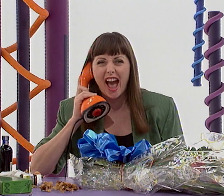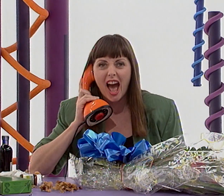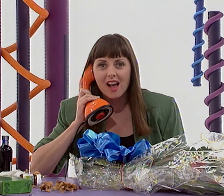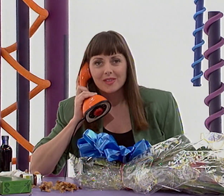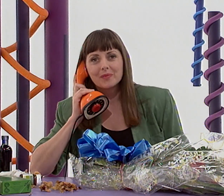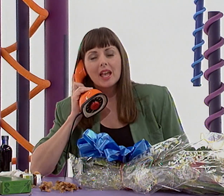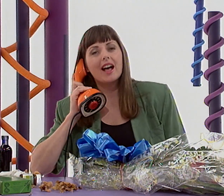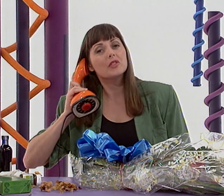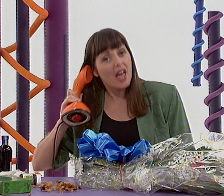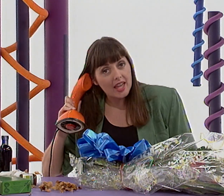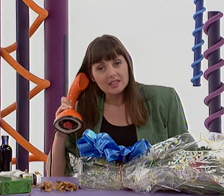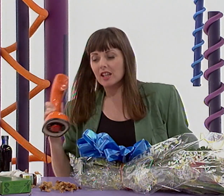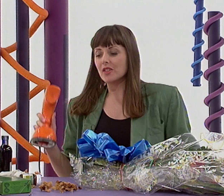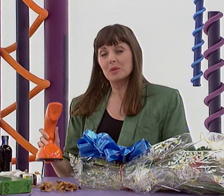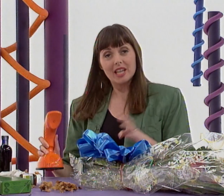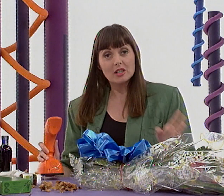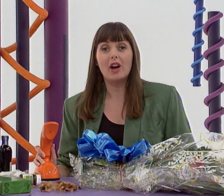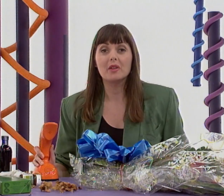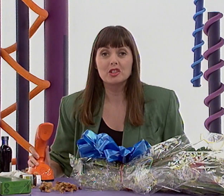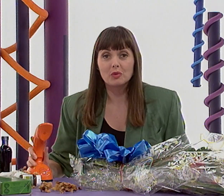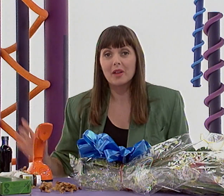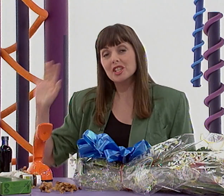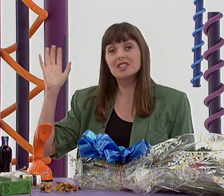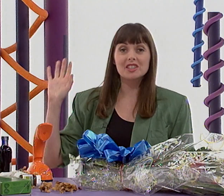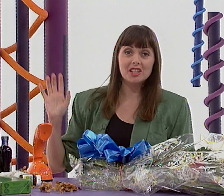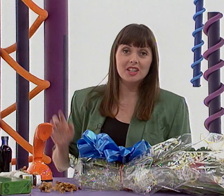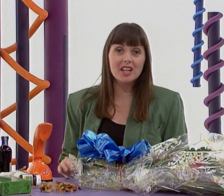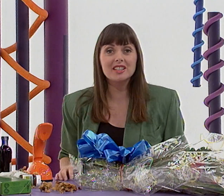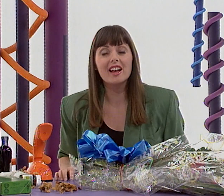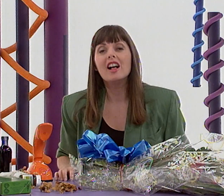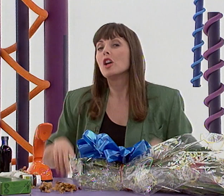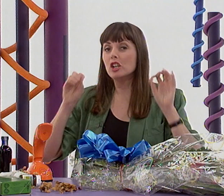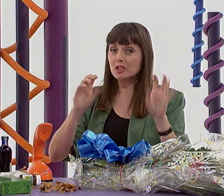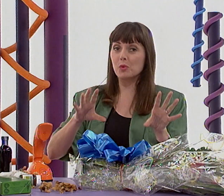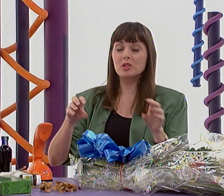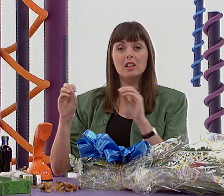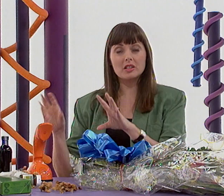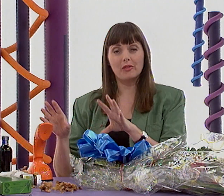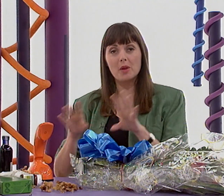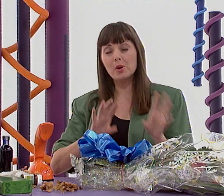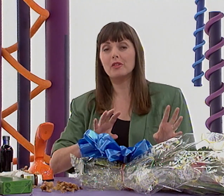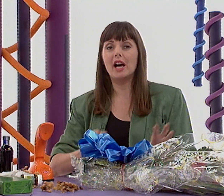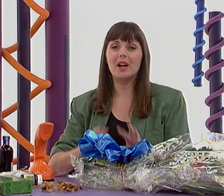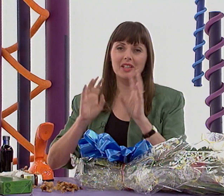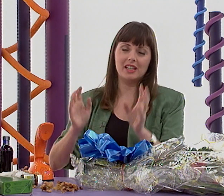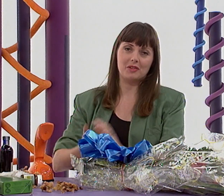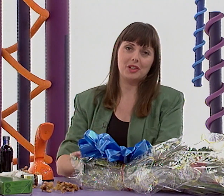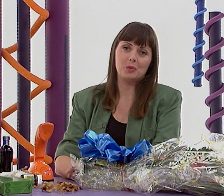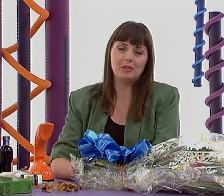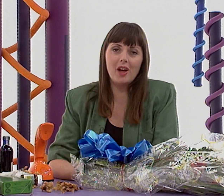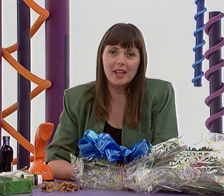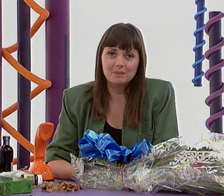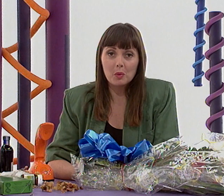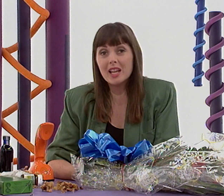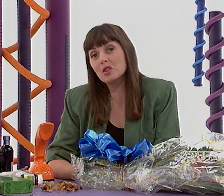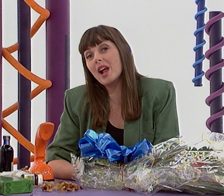That's the fire! And then, they will send a fire engine round. Da-da-da-da-da-da. Lots of water, lots of foam, put the fire out, and everything